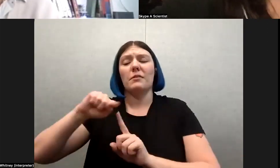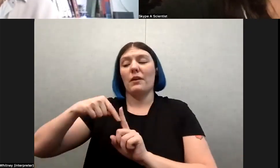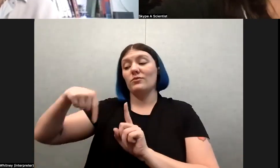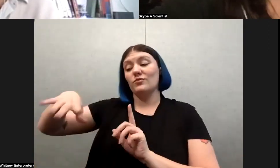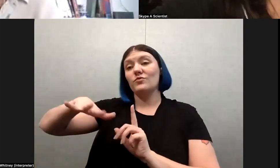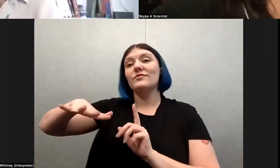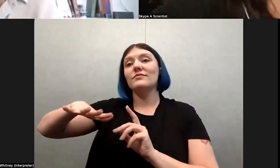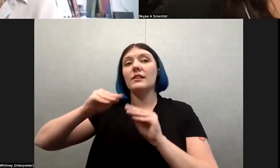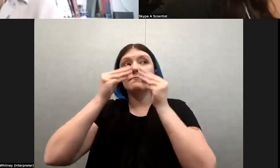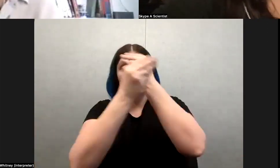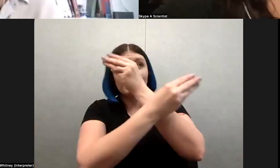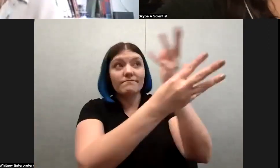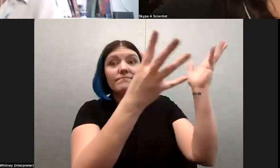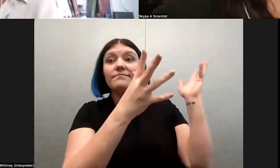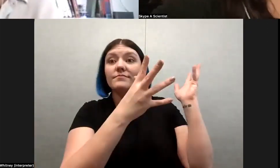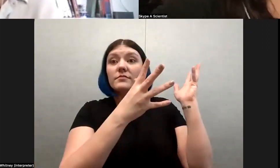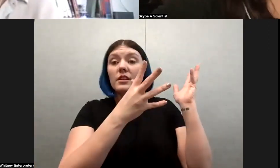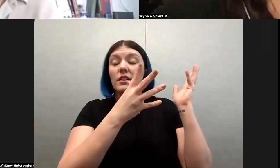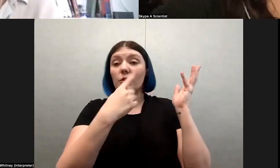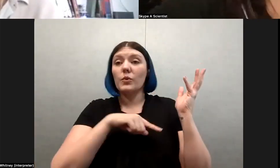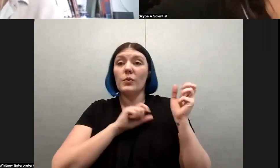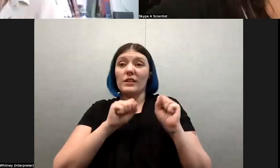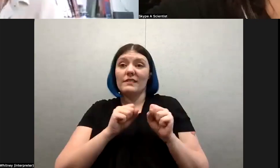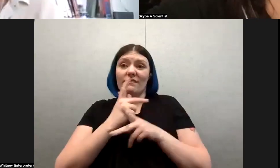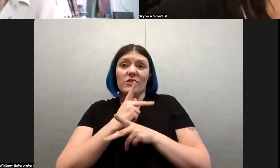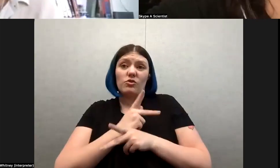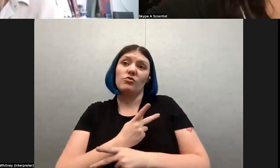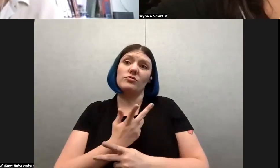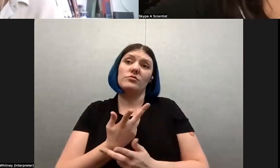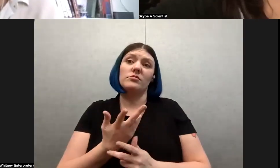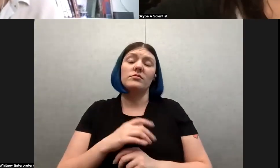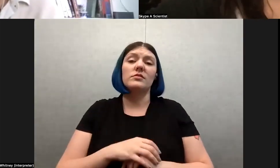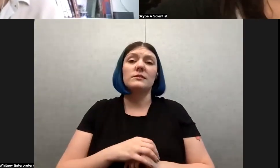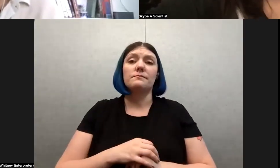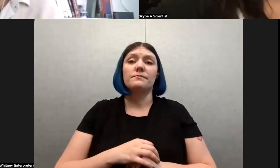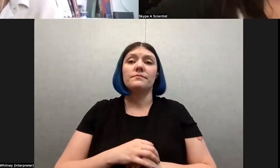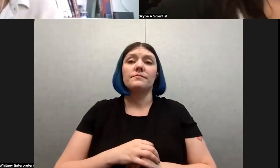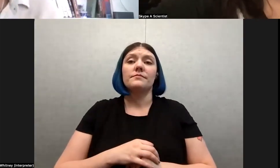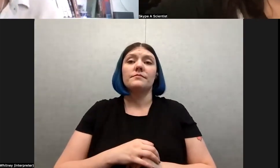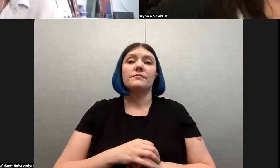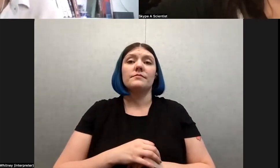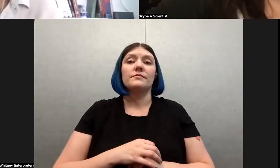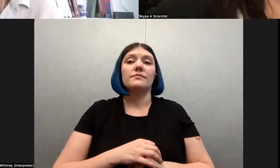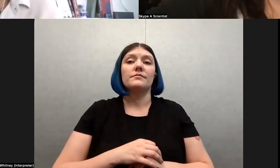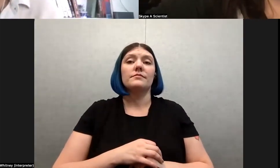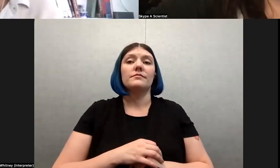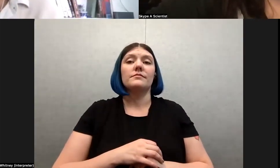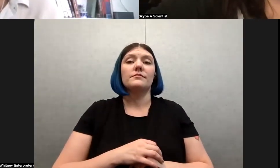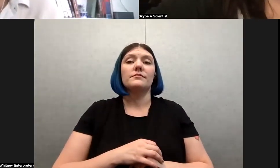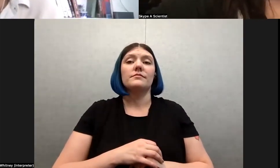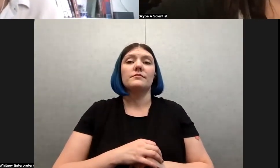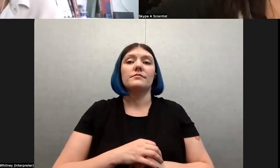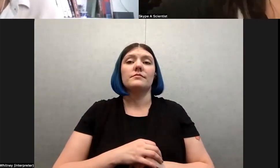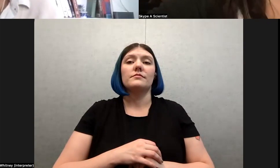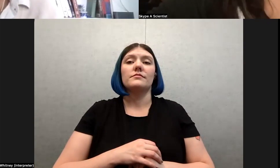spread the word so that we can figure out the solutions. Sounds good. Thanks for answering that. Let's